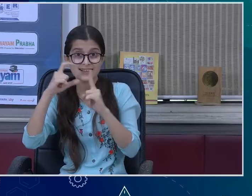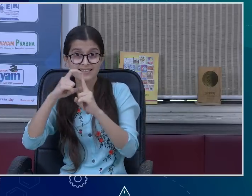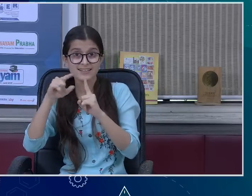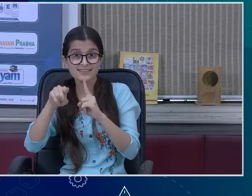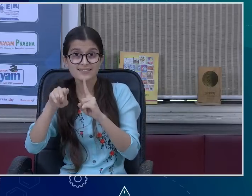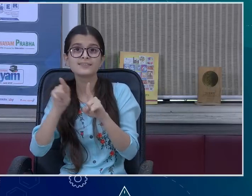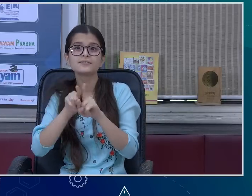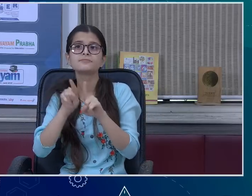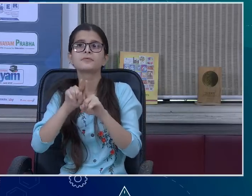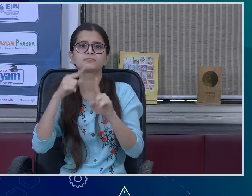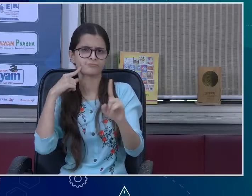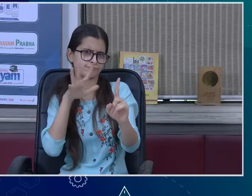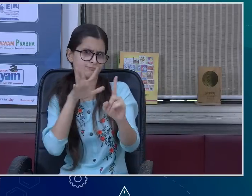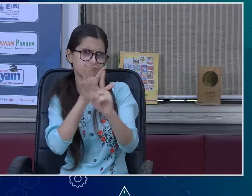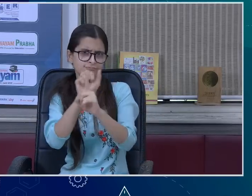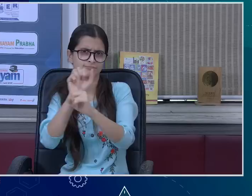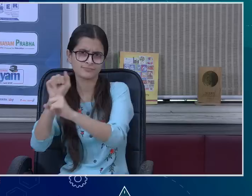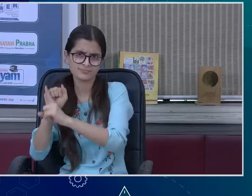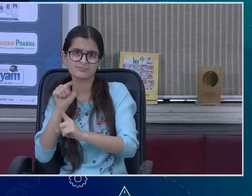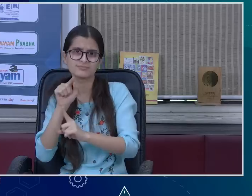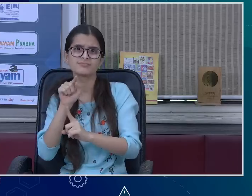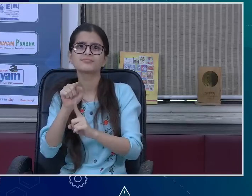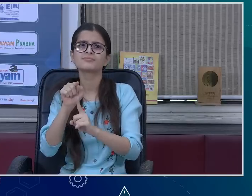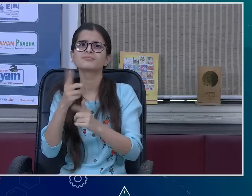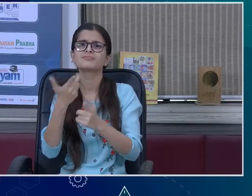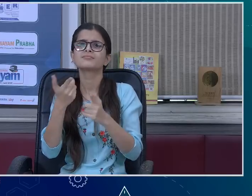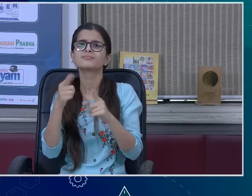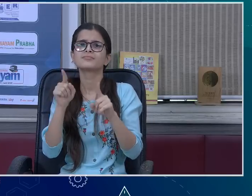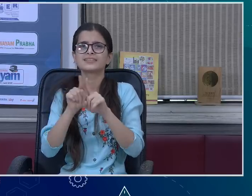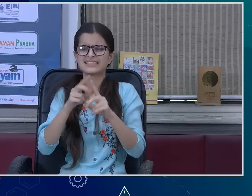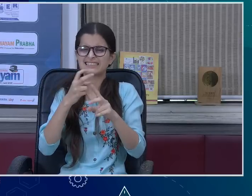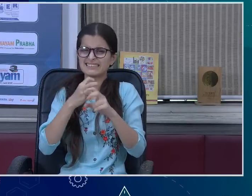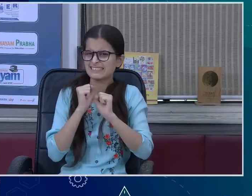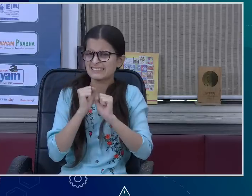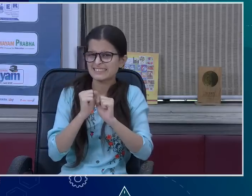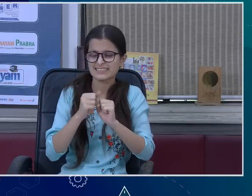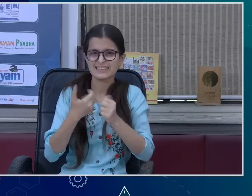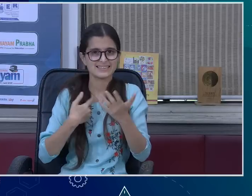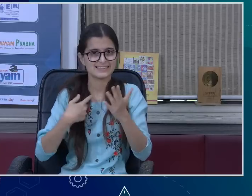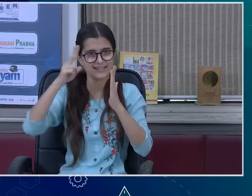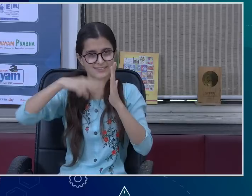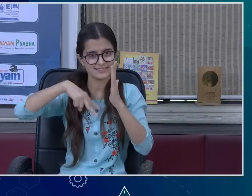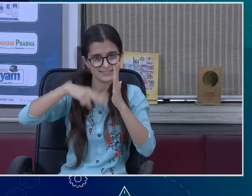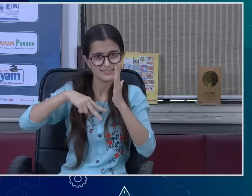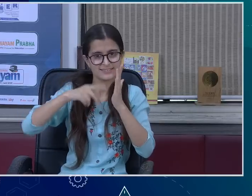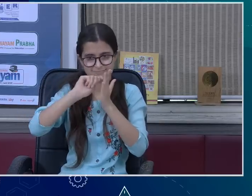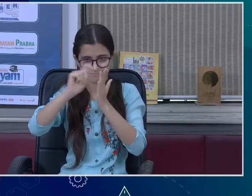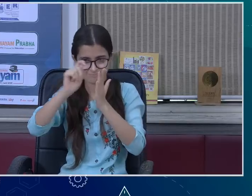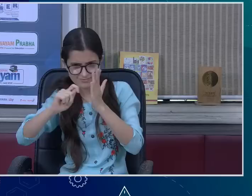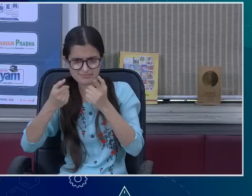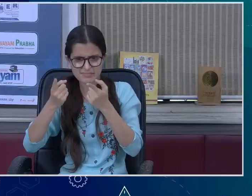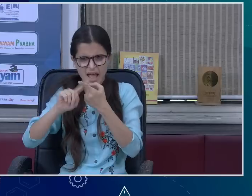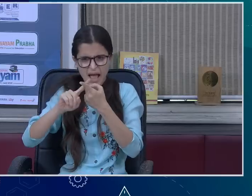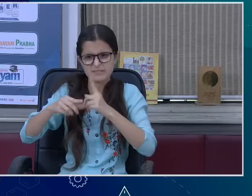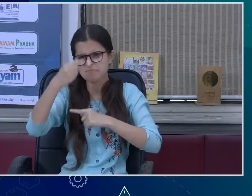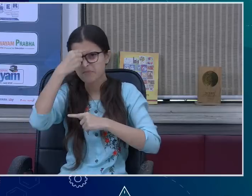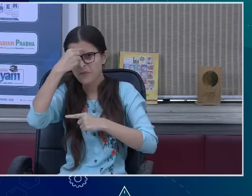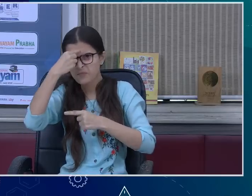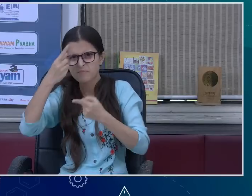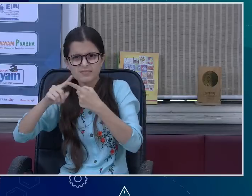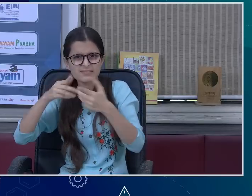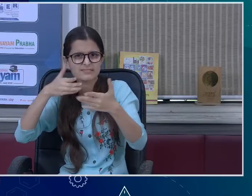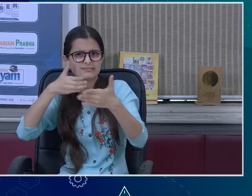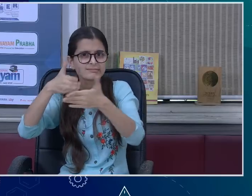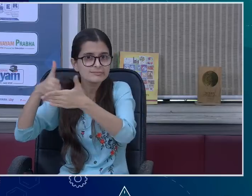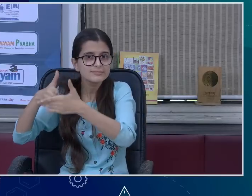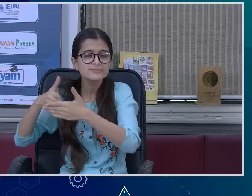wanting to identify the child having a difficulty in reading, writing or SLD, they should just find out whether